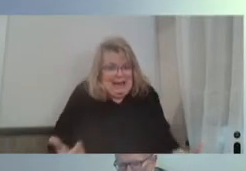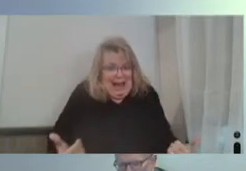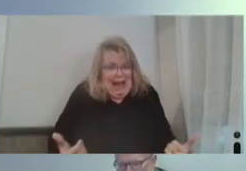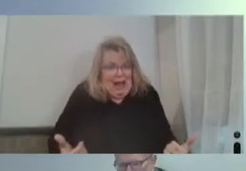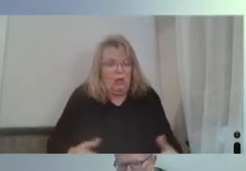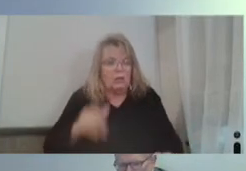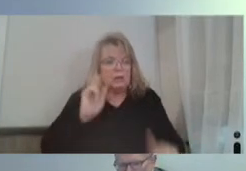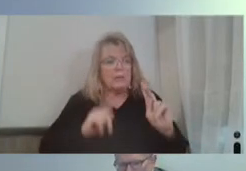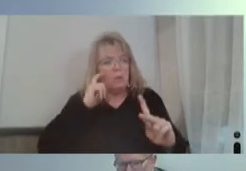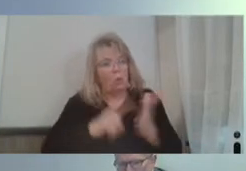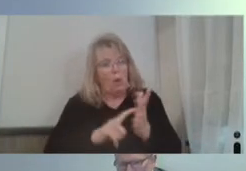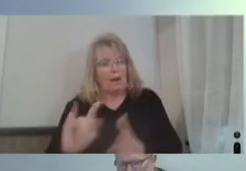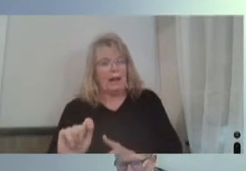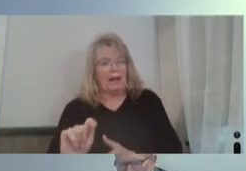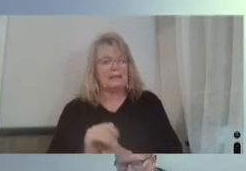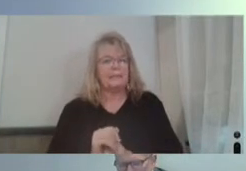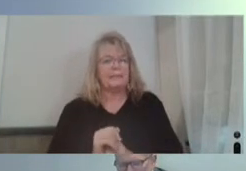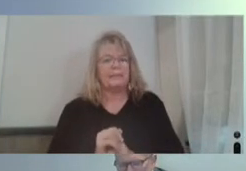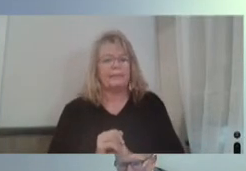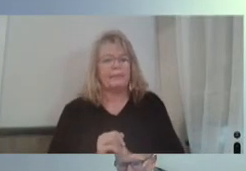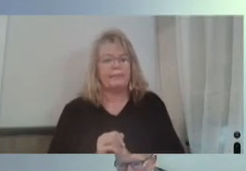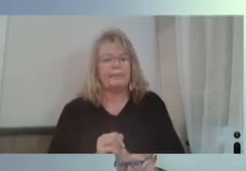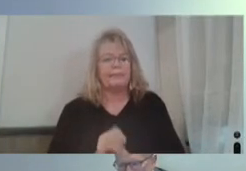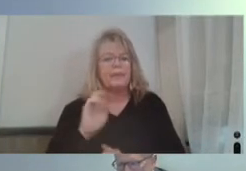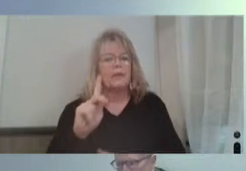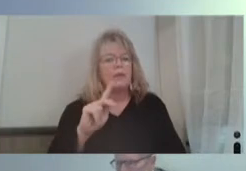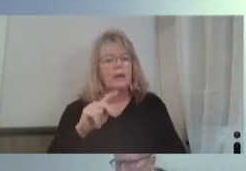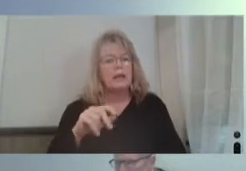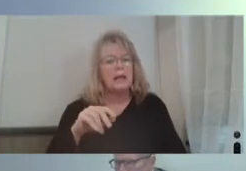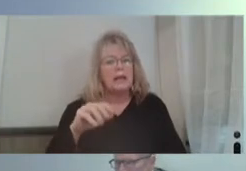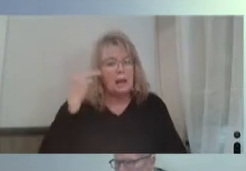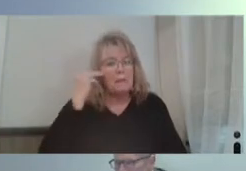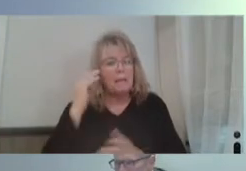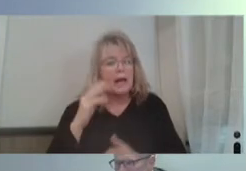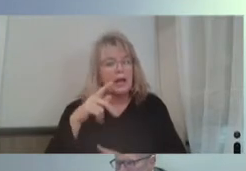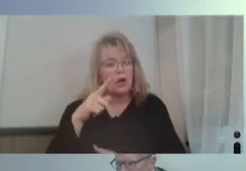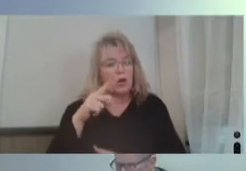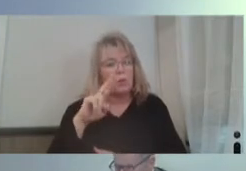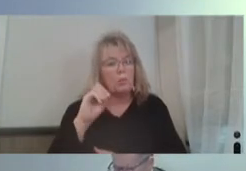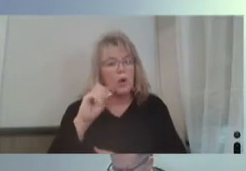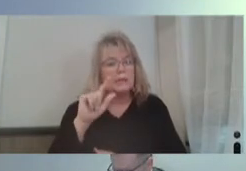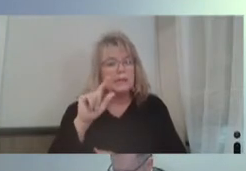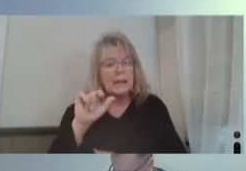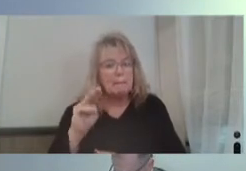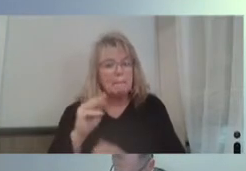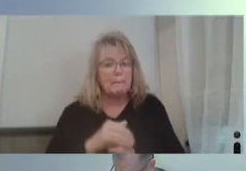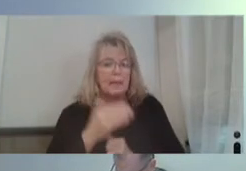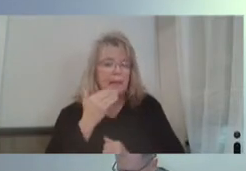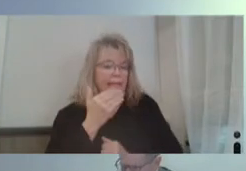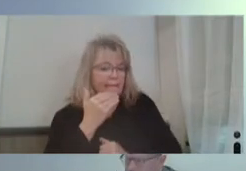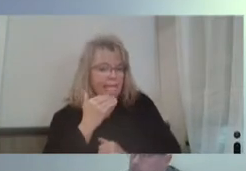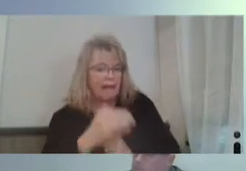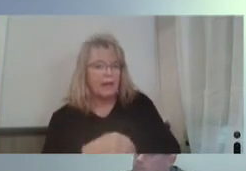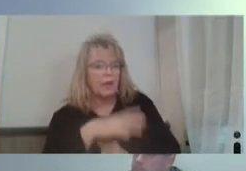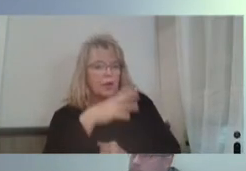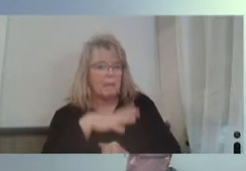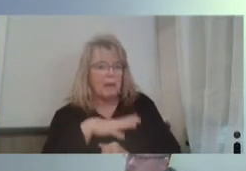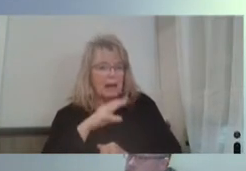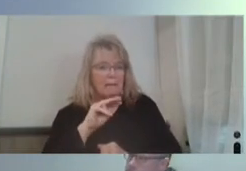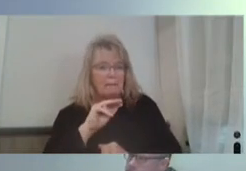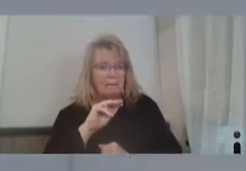that. All right. Mayor Pro Tem. Thank you, Madam Mayor. And thank you, Allison,